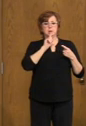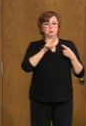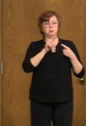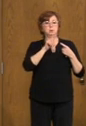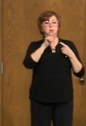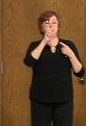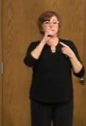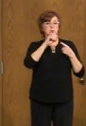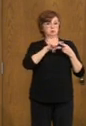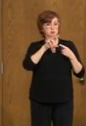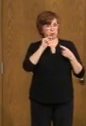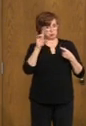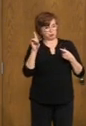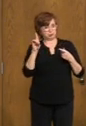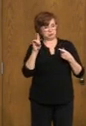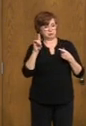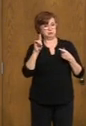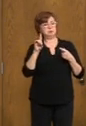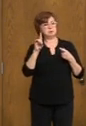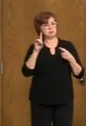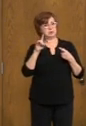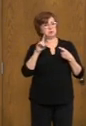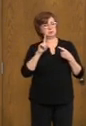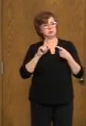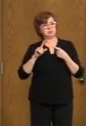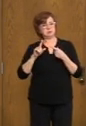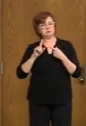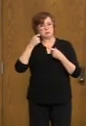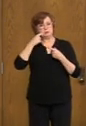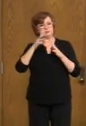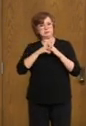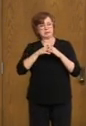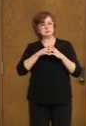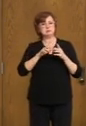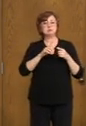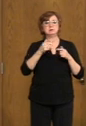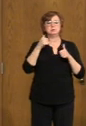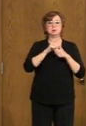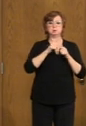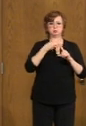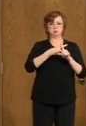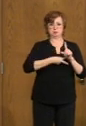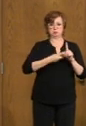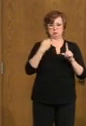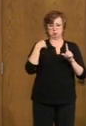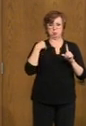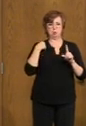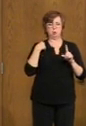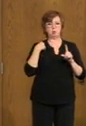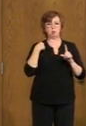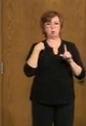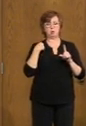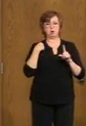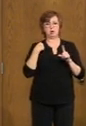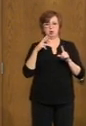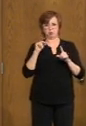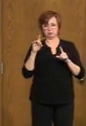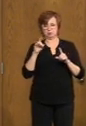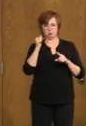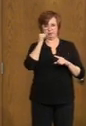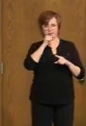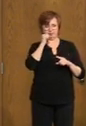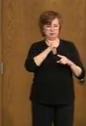to the point where they're actually fewer than Saskatchewan, where 2 months ago they had as many as 1,500 to 2,000 new cases